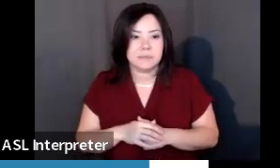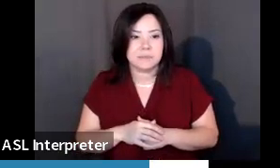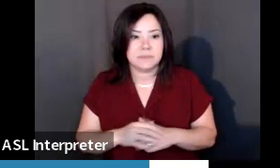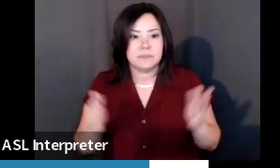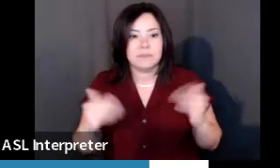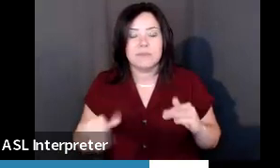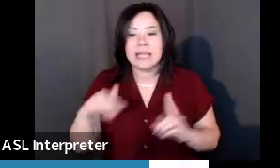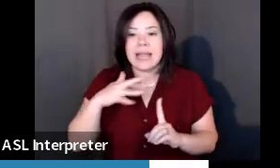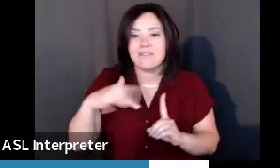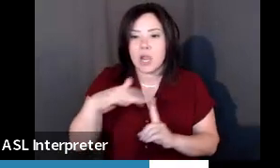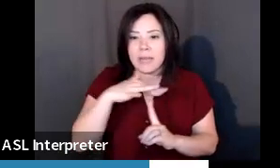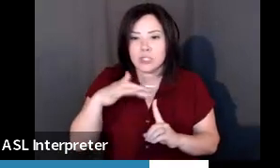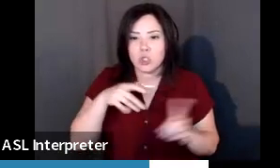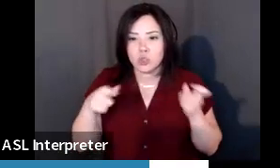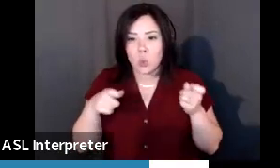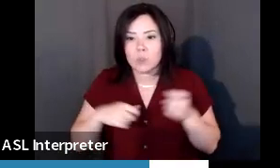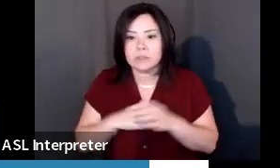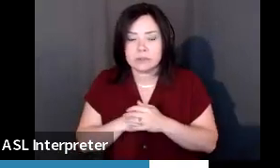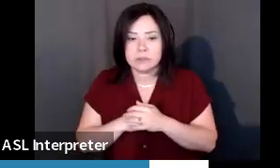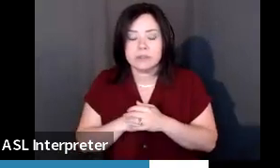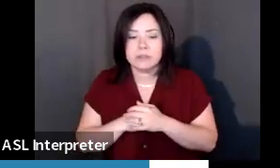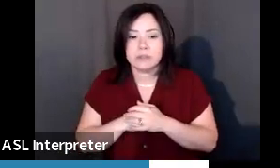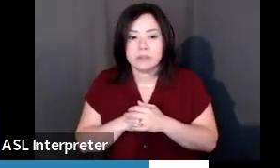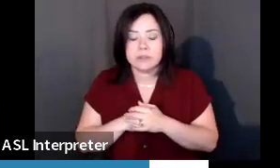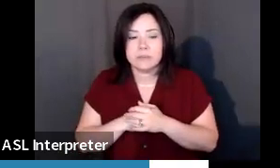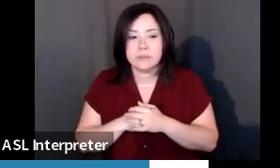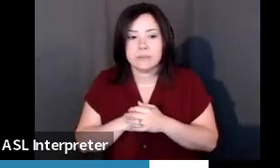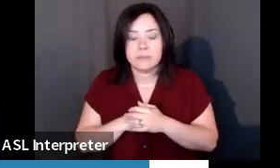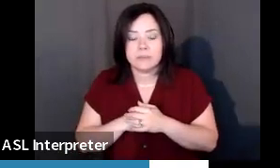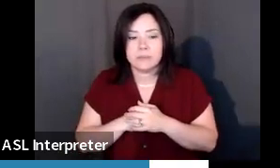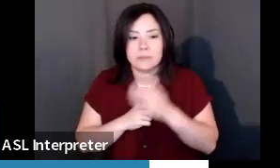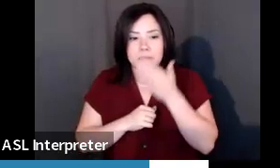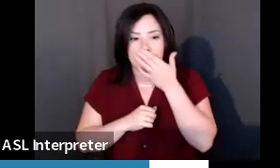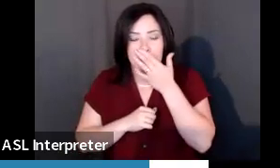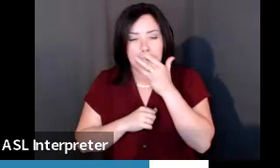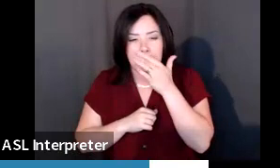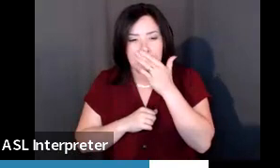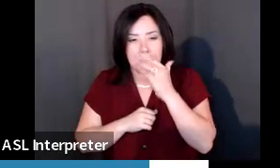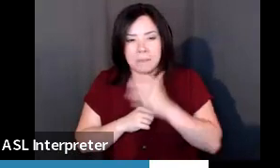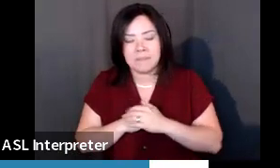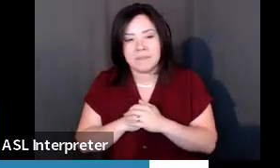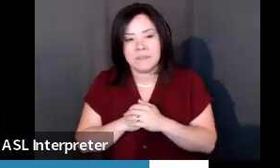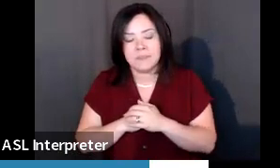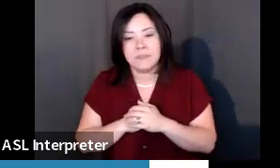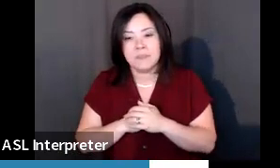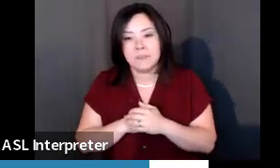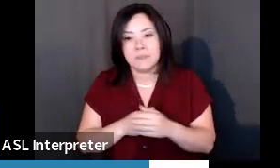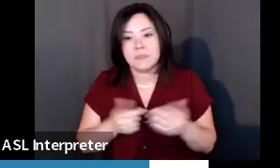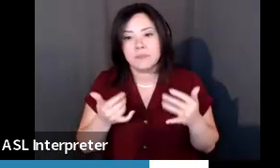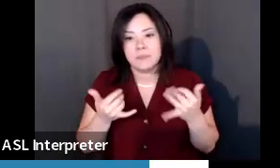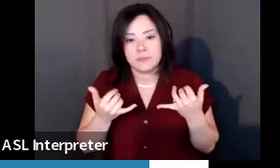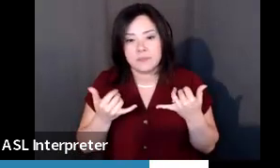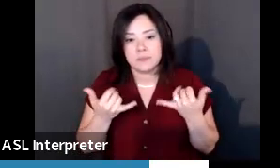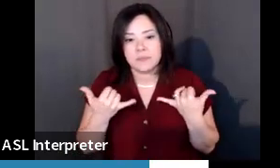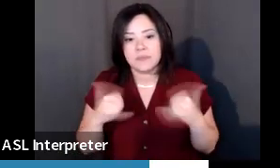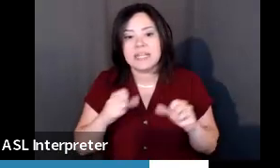Environmental controls. So they used to, and they still probably do in many ways, make environmental